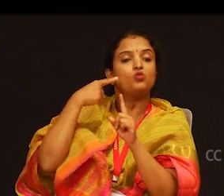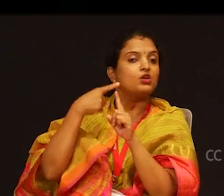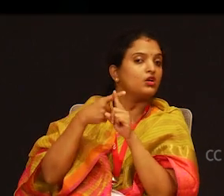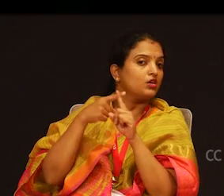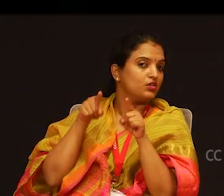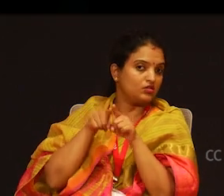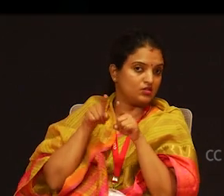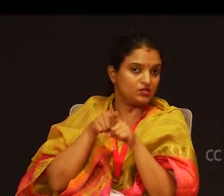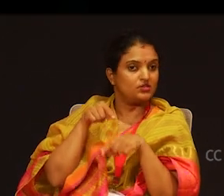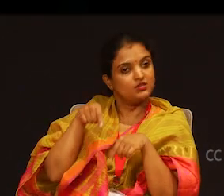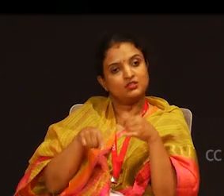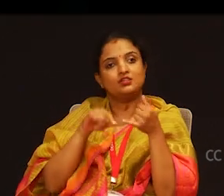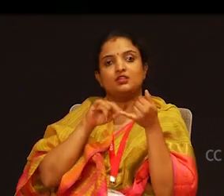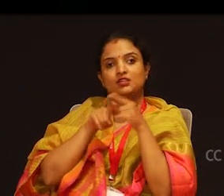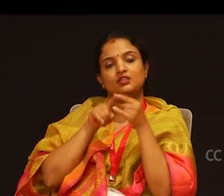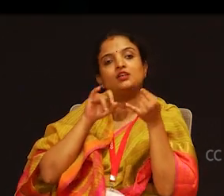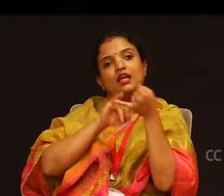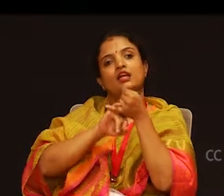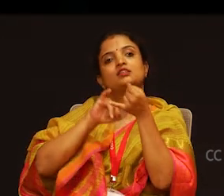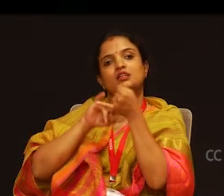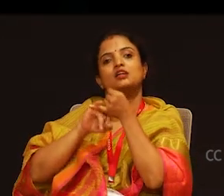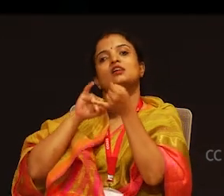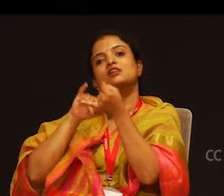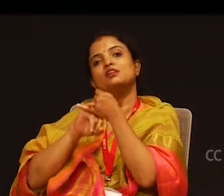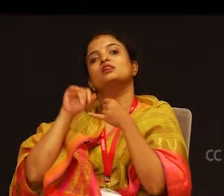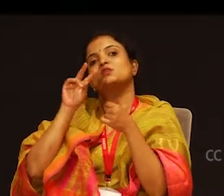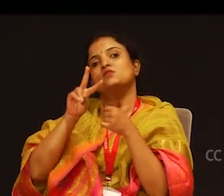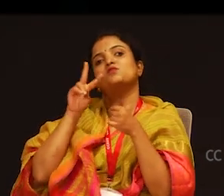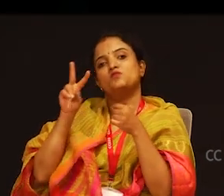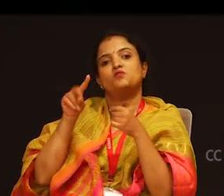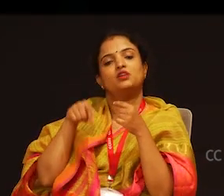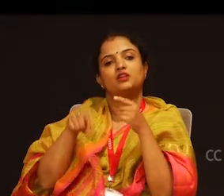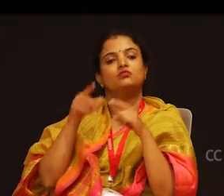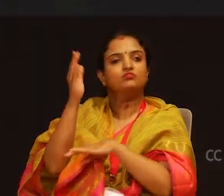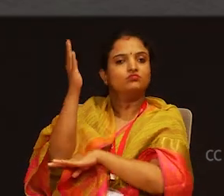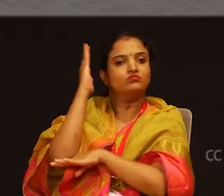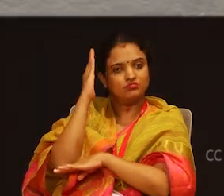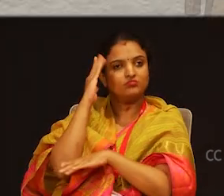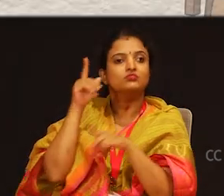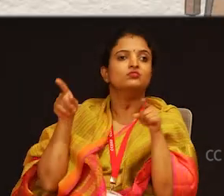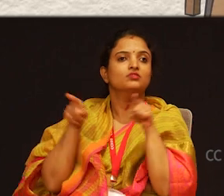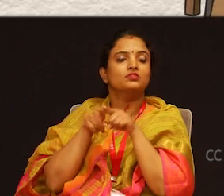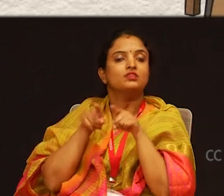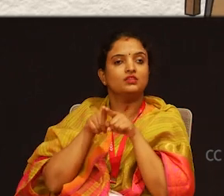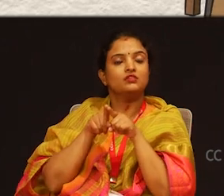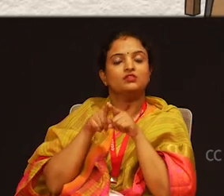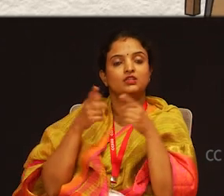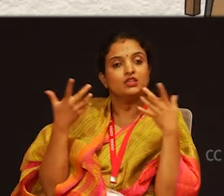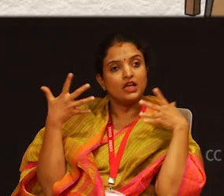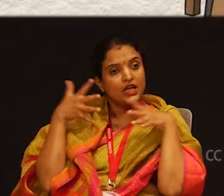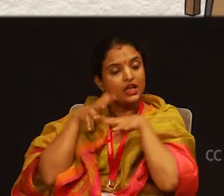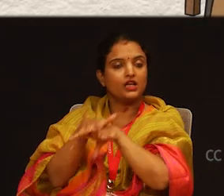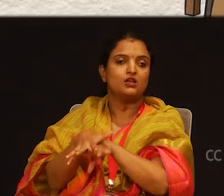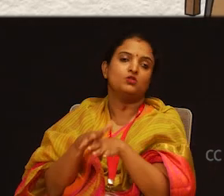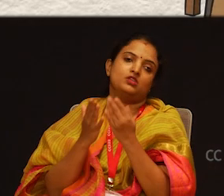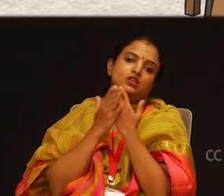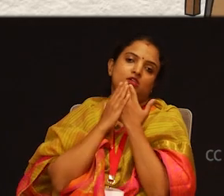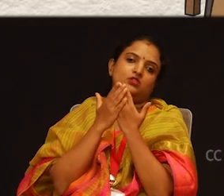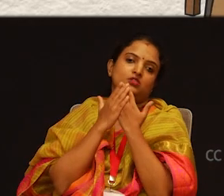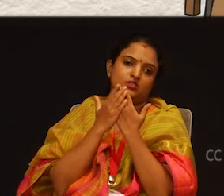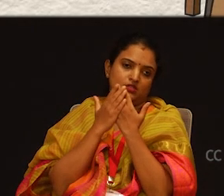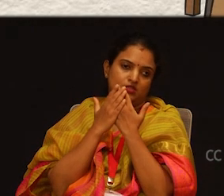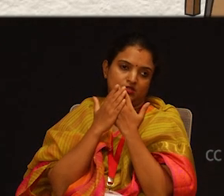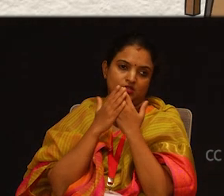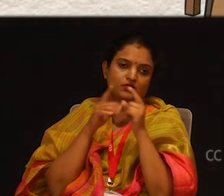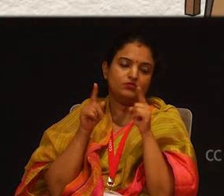the Sri Sathya Sai Vidya Vahini Global Education Summit on inclusive education,